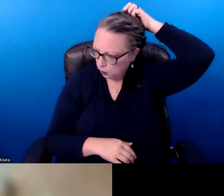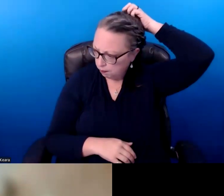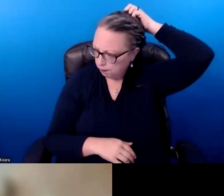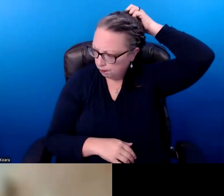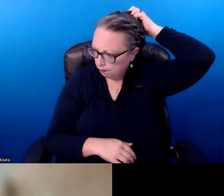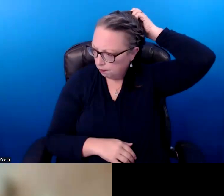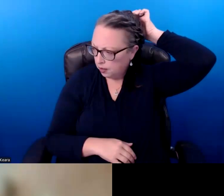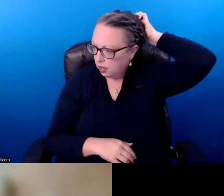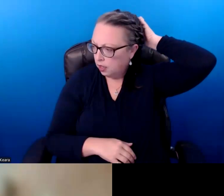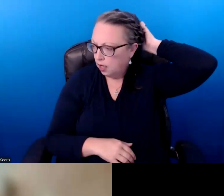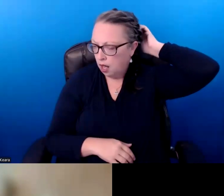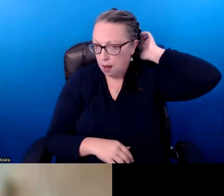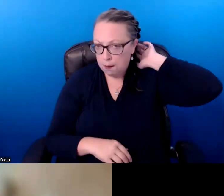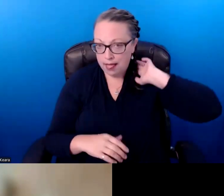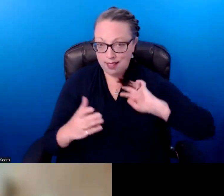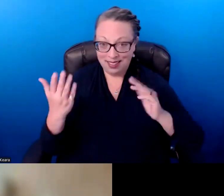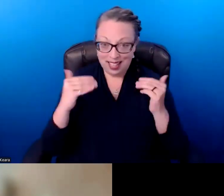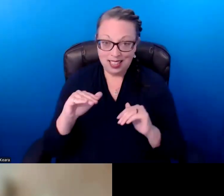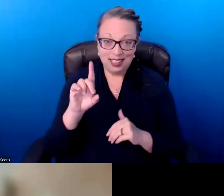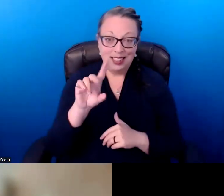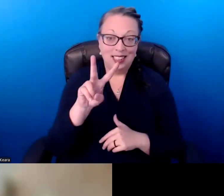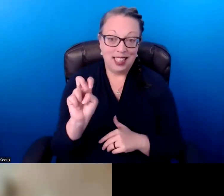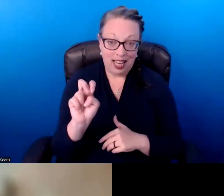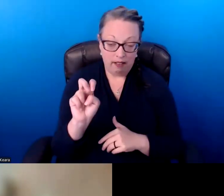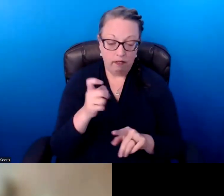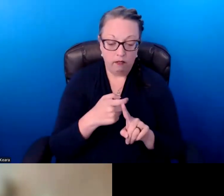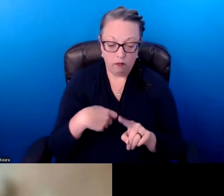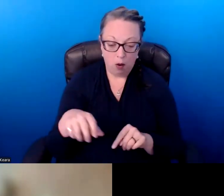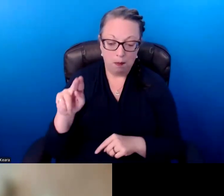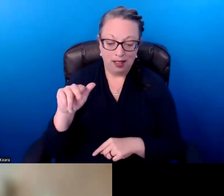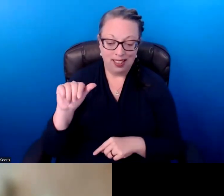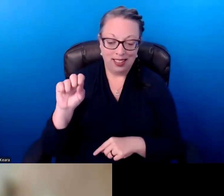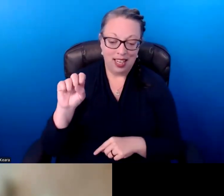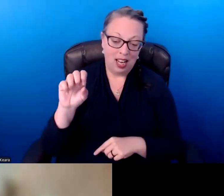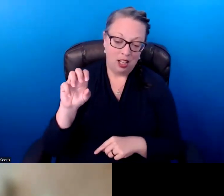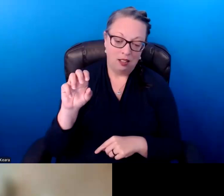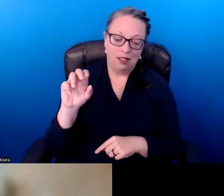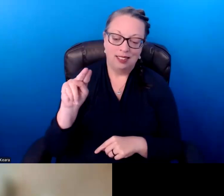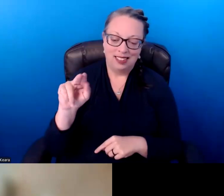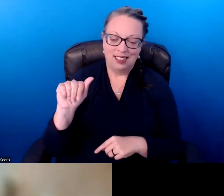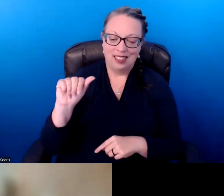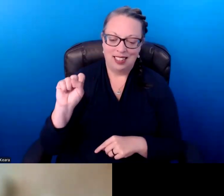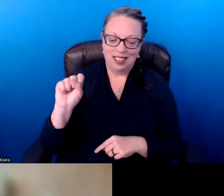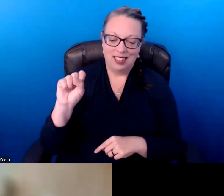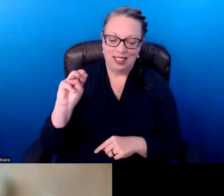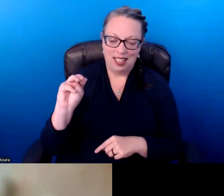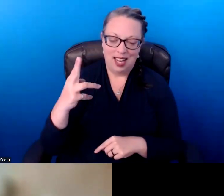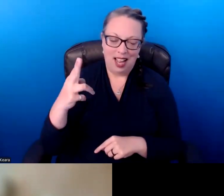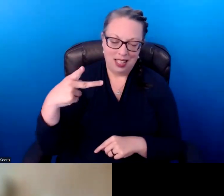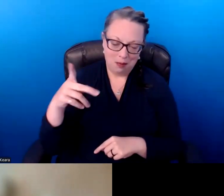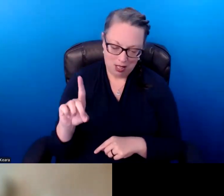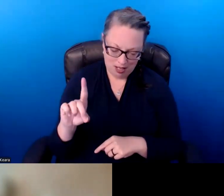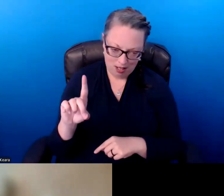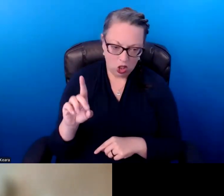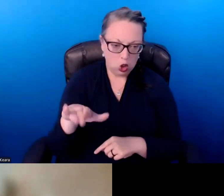the next question, I know Dave from Nashville has provided an answer for it, but also want to give you an option to answer it. Do you know of